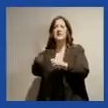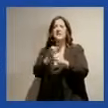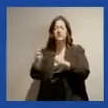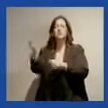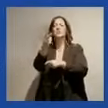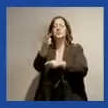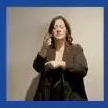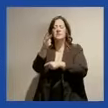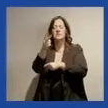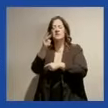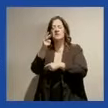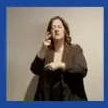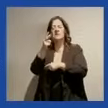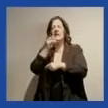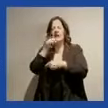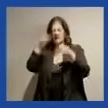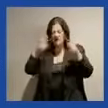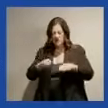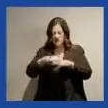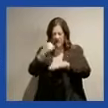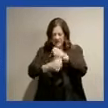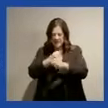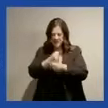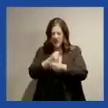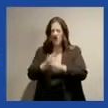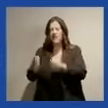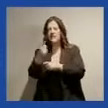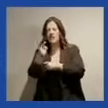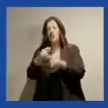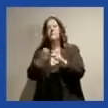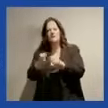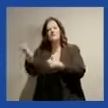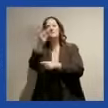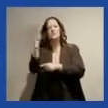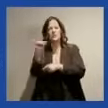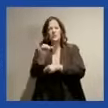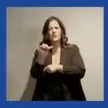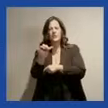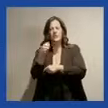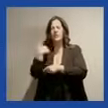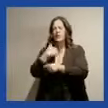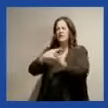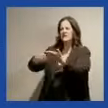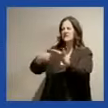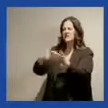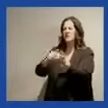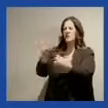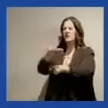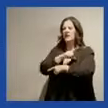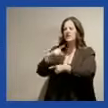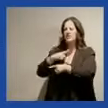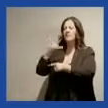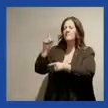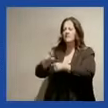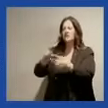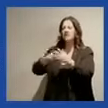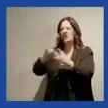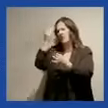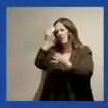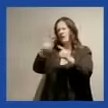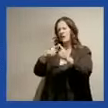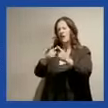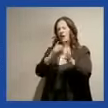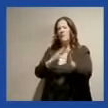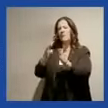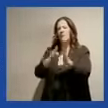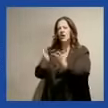a deeper conversation. We're starting to socialize that with the legislature and how we can advance that. I think it's the only way with a progressive